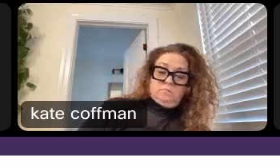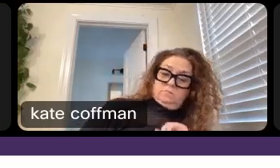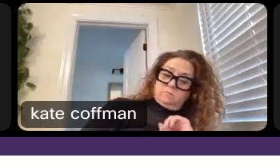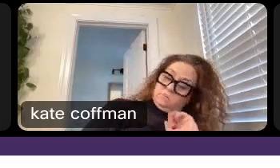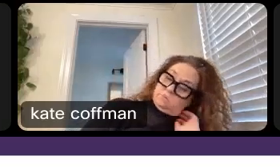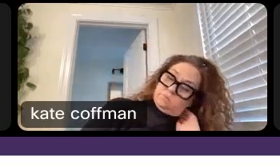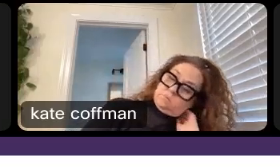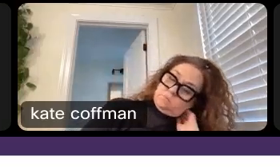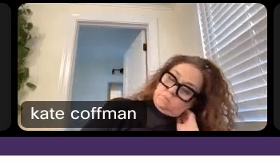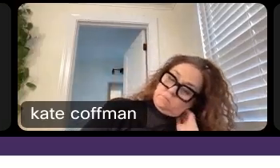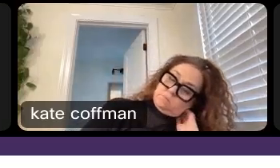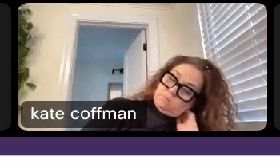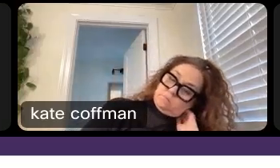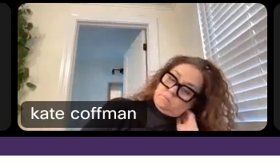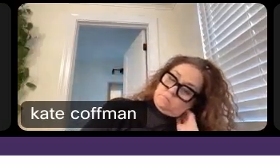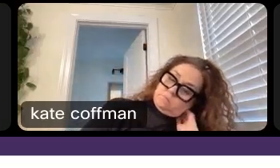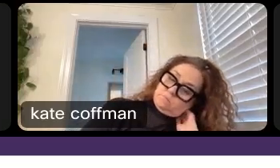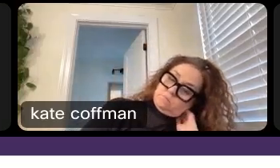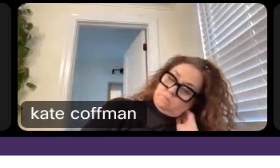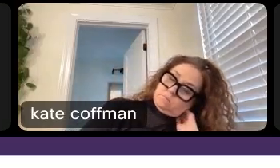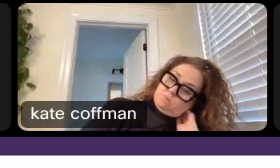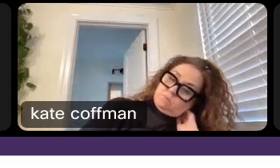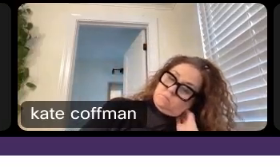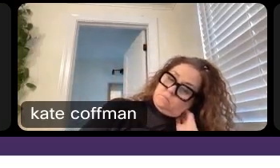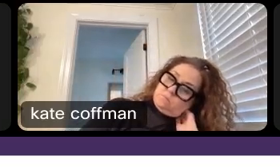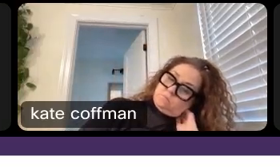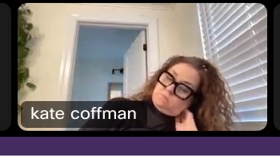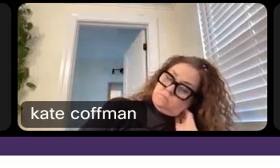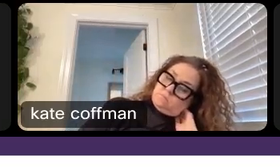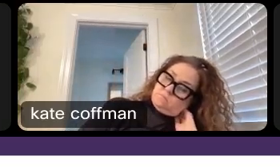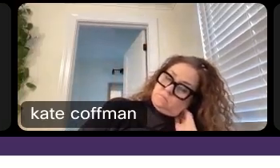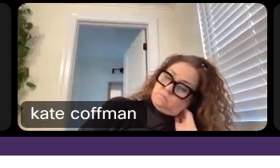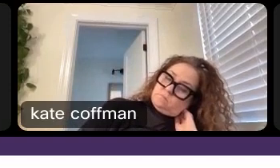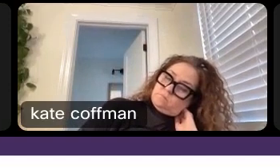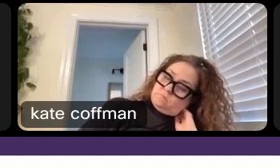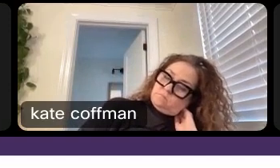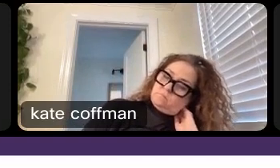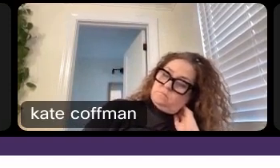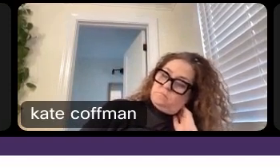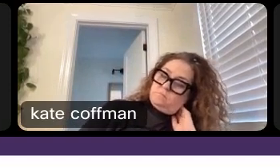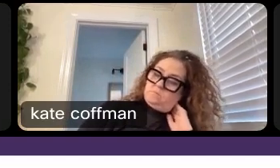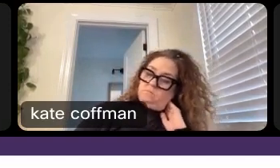important to hire people with disabilities, because there's a lot of people